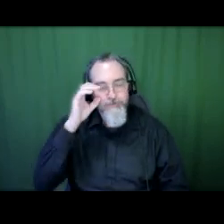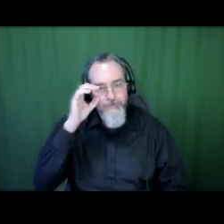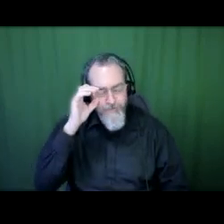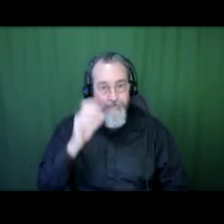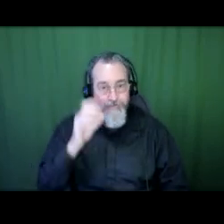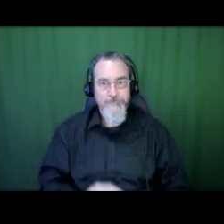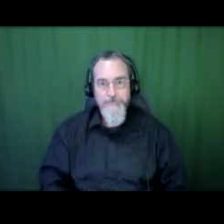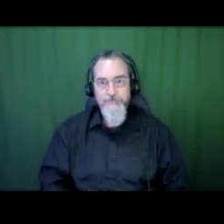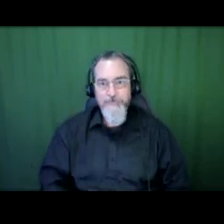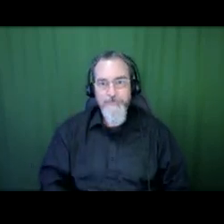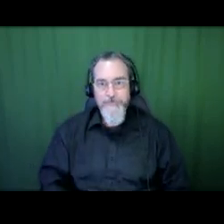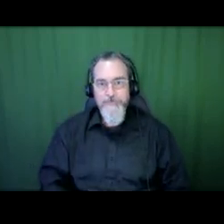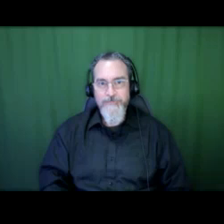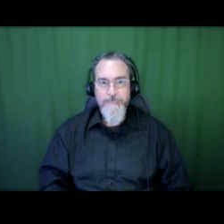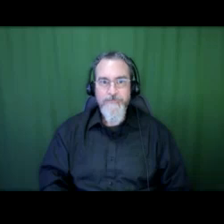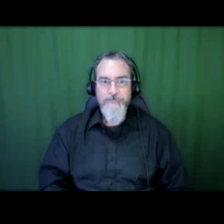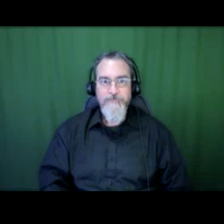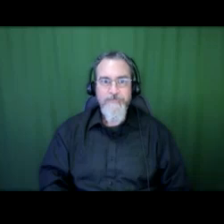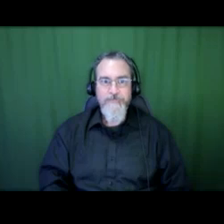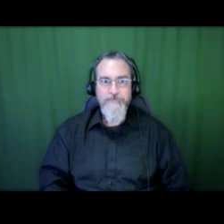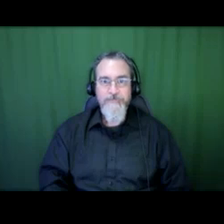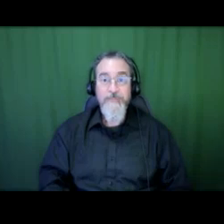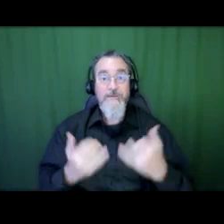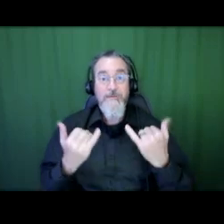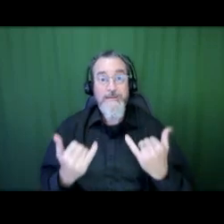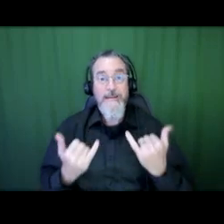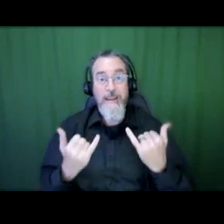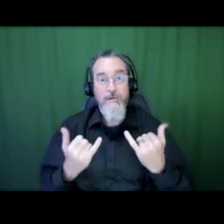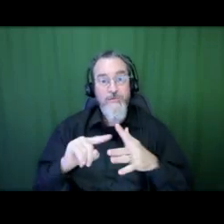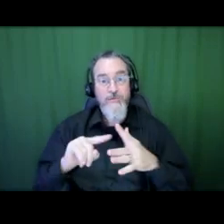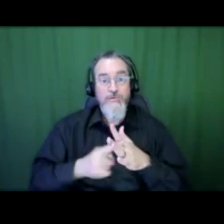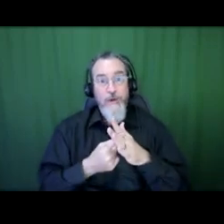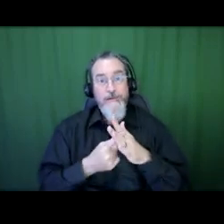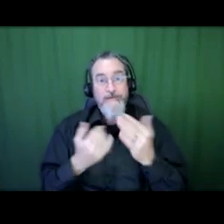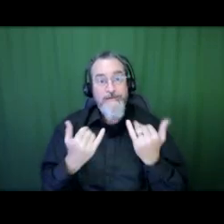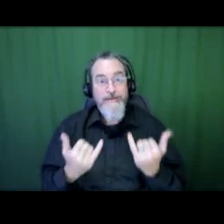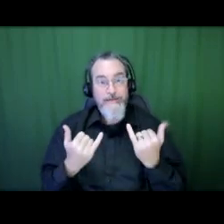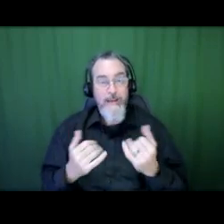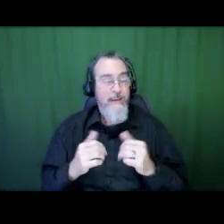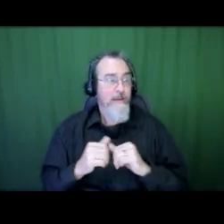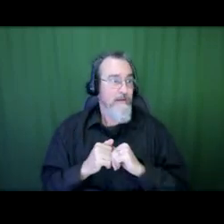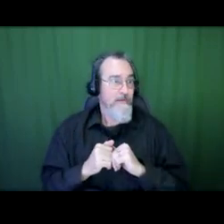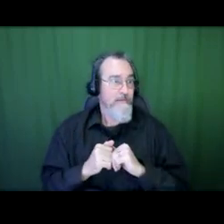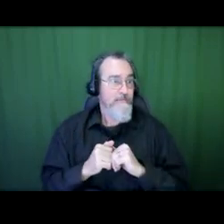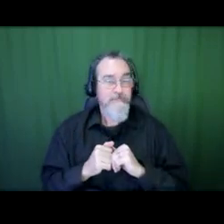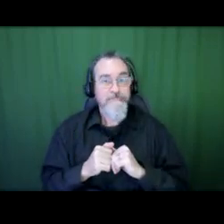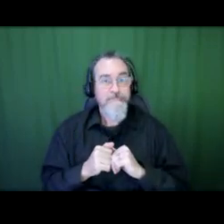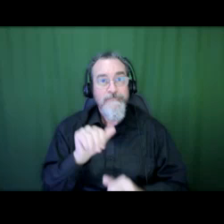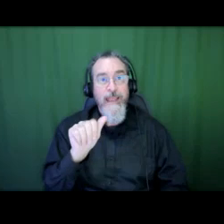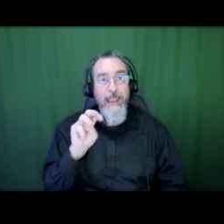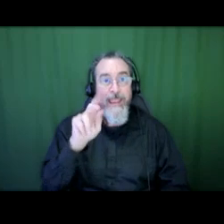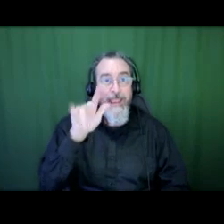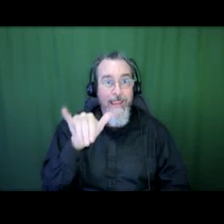there. So let's get today started with hearing from Amy,